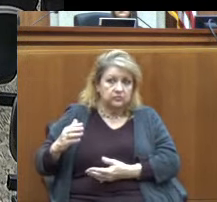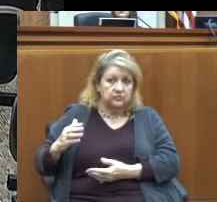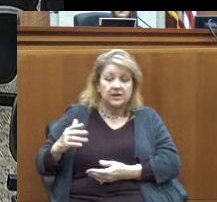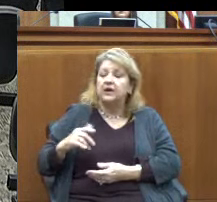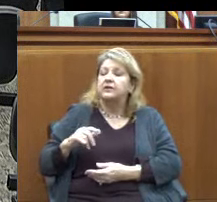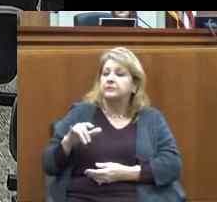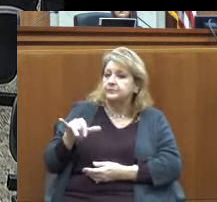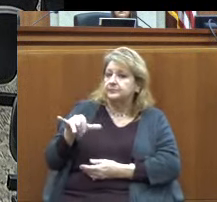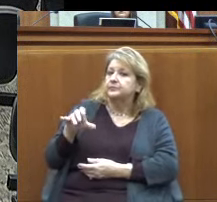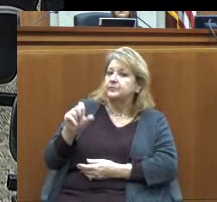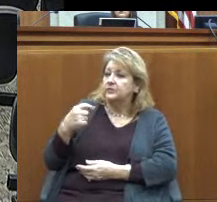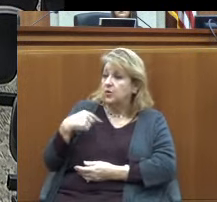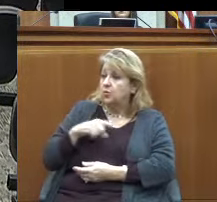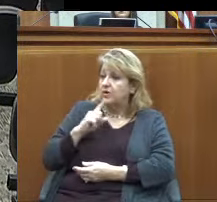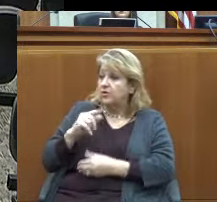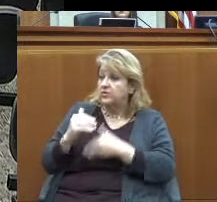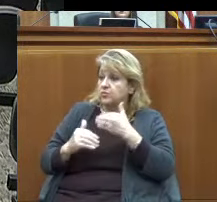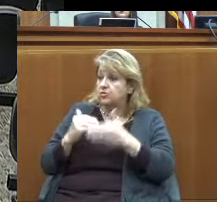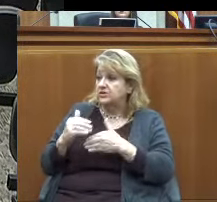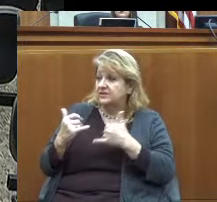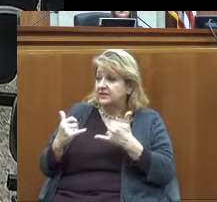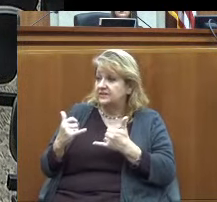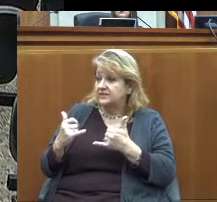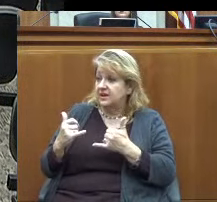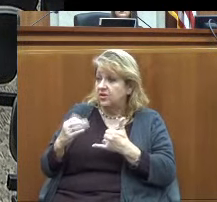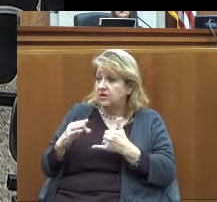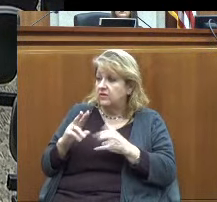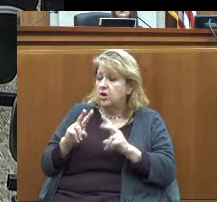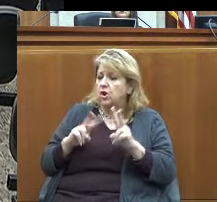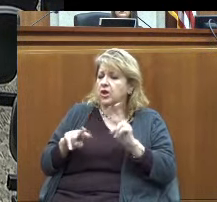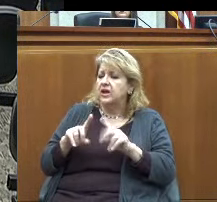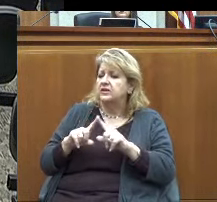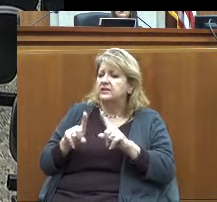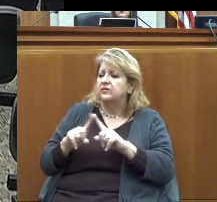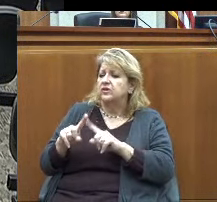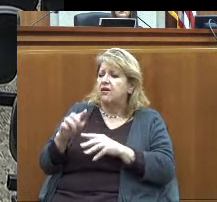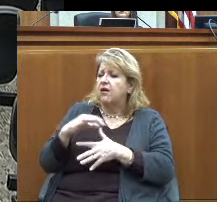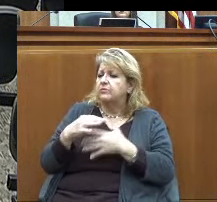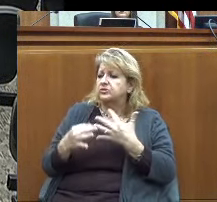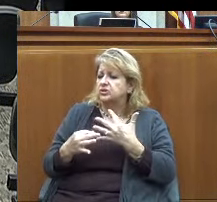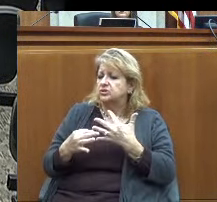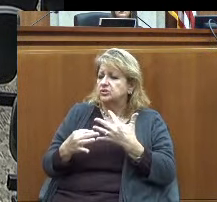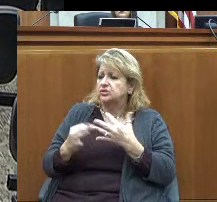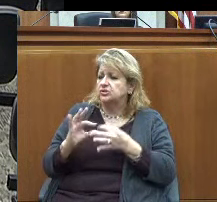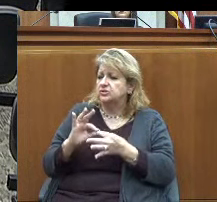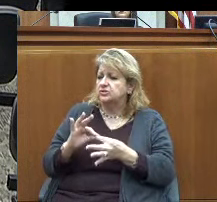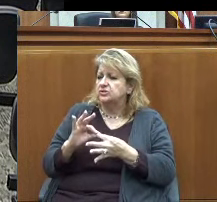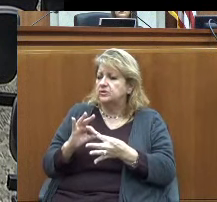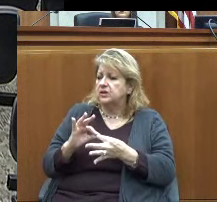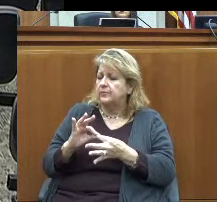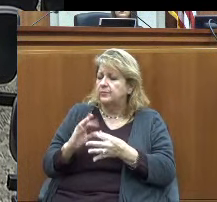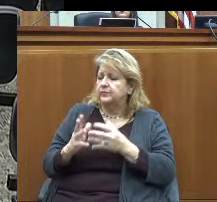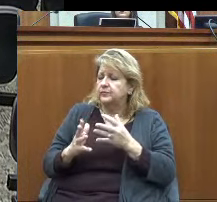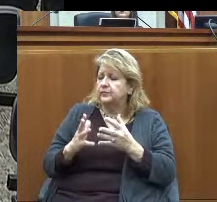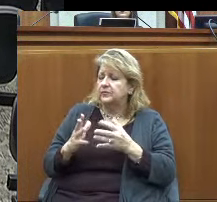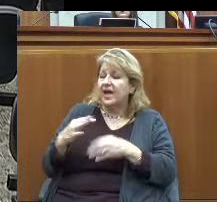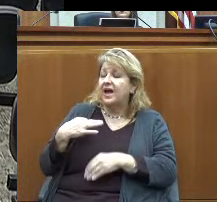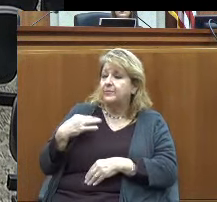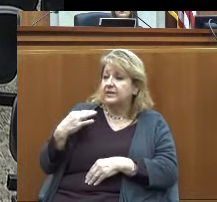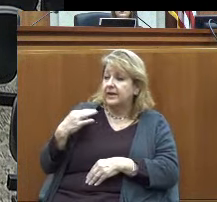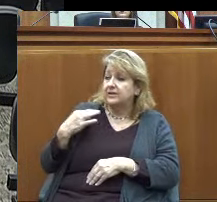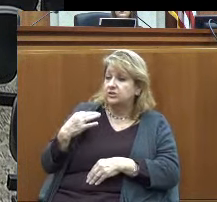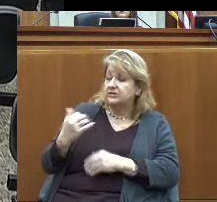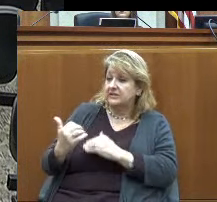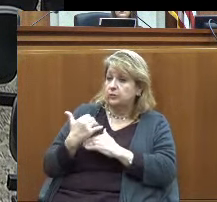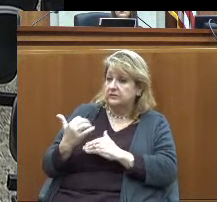So yes, I mean, we are in the process now of looking at a number of different options relative to the applications